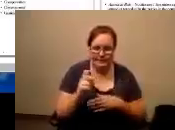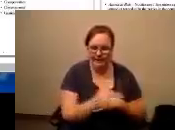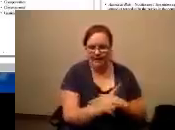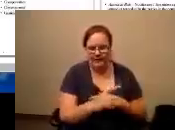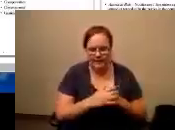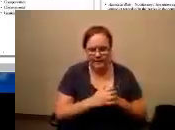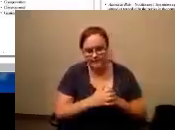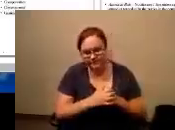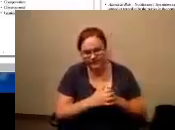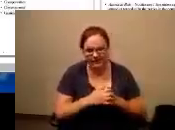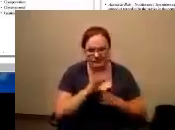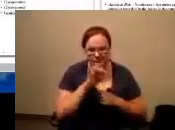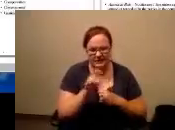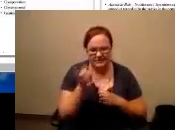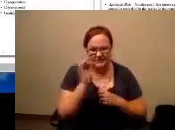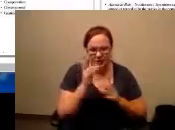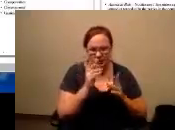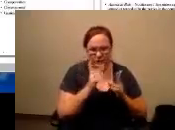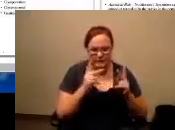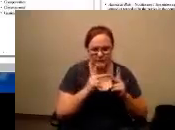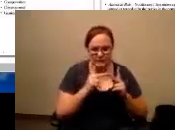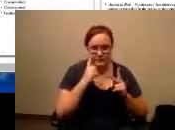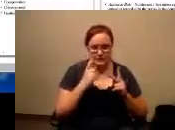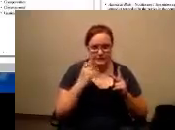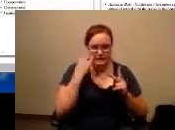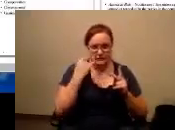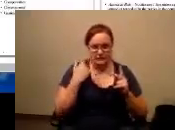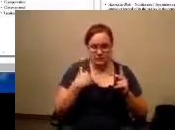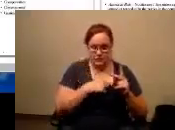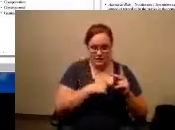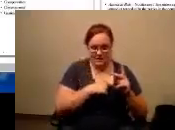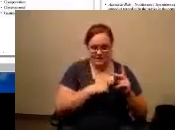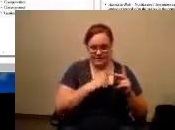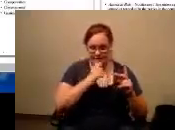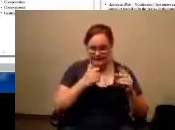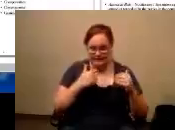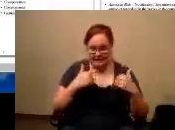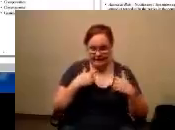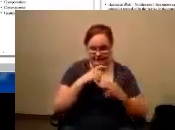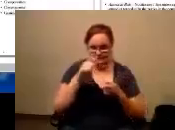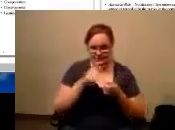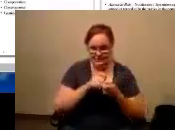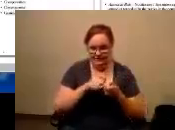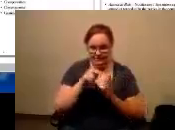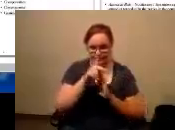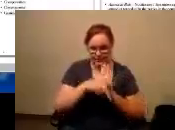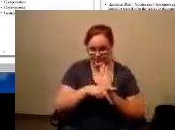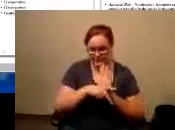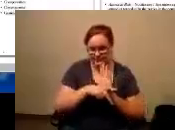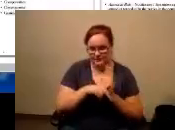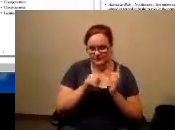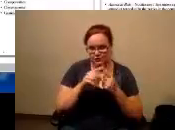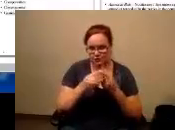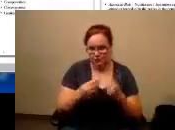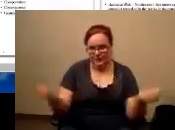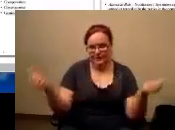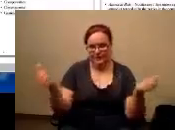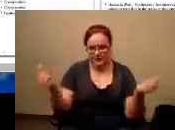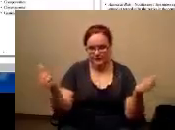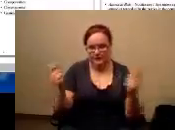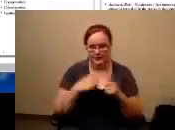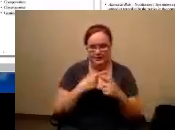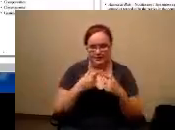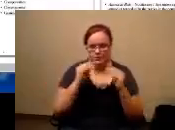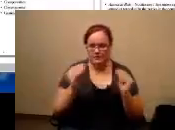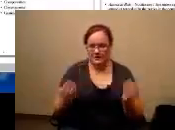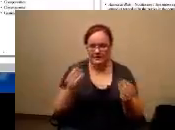Well, that puts you in a terrible position. And if we didn't have specific performance as a remedy, there's no incentive for the sellers